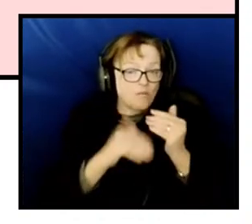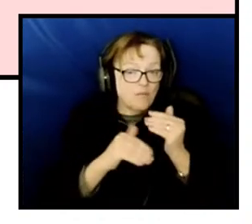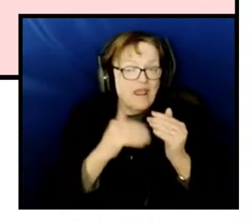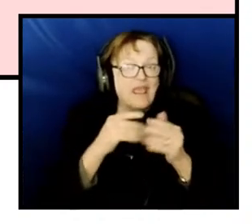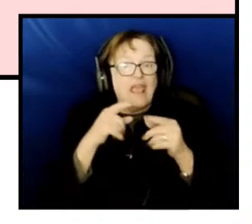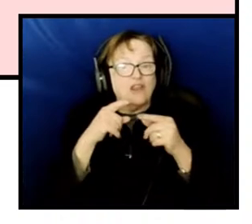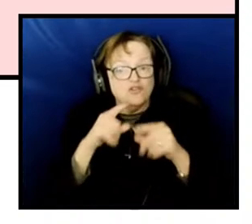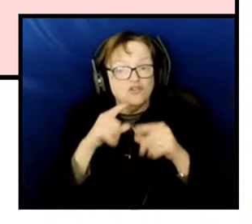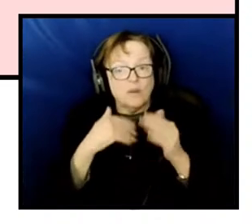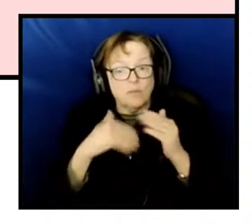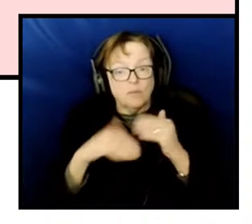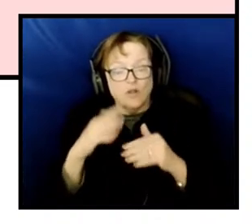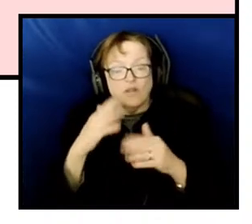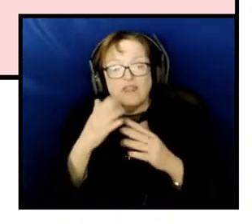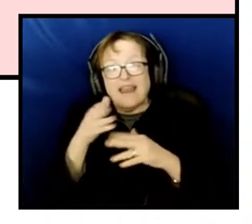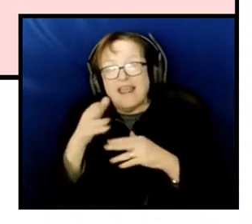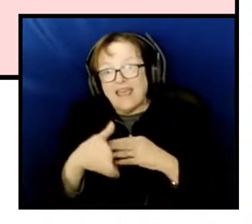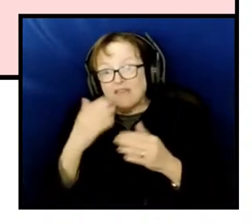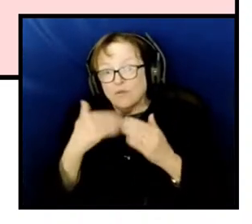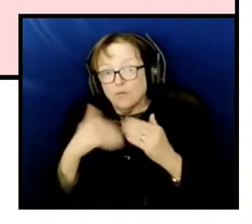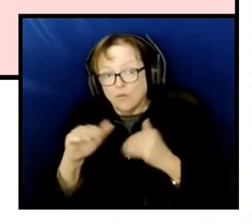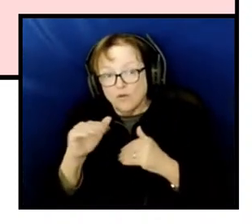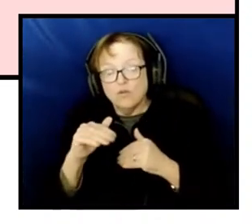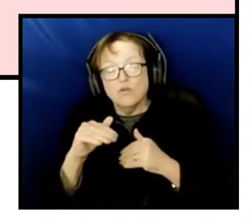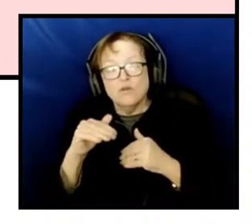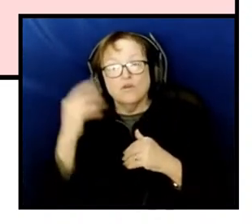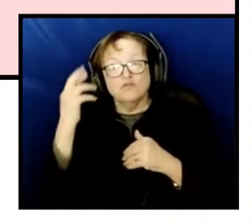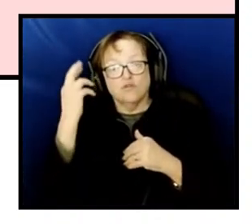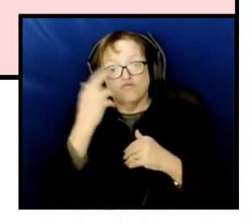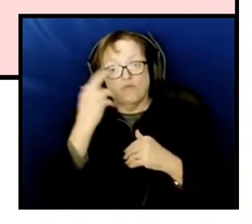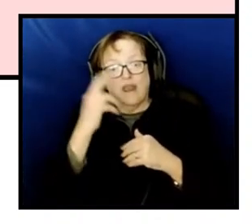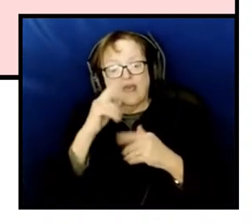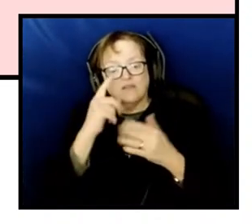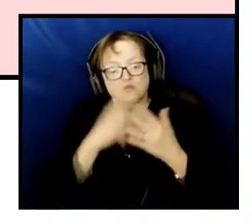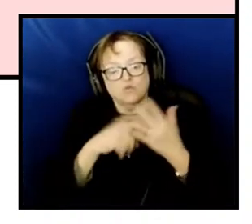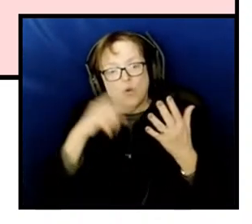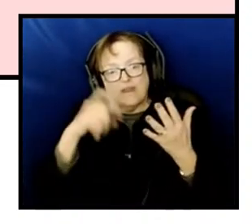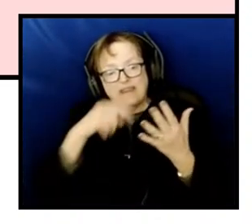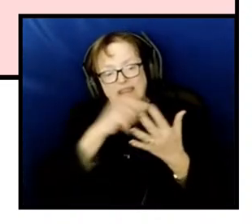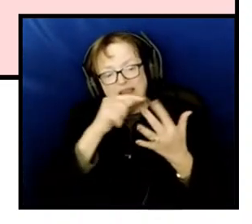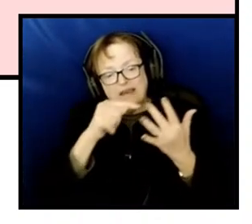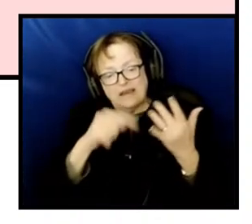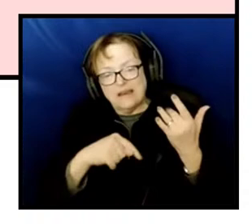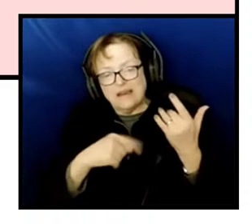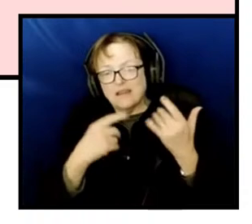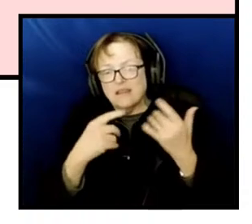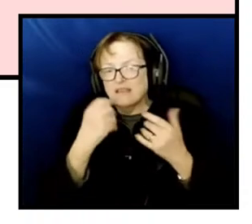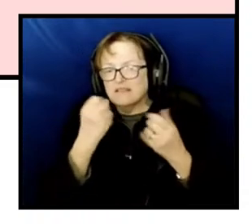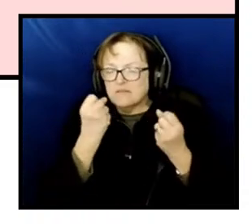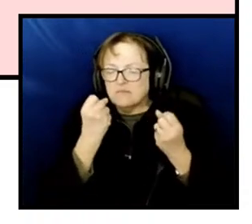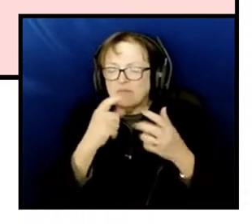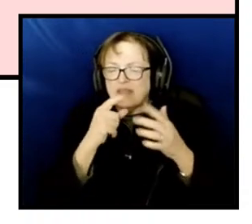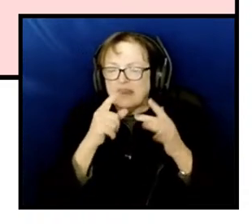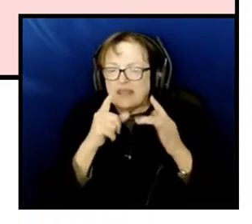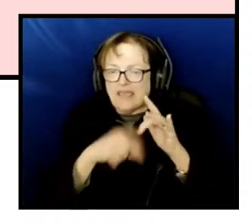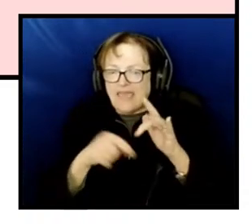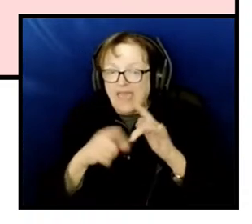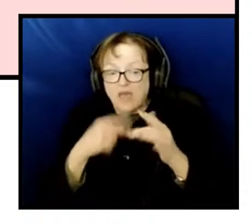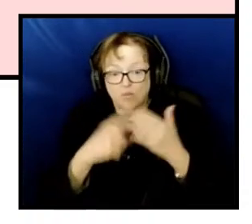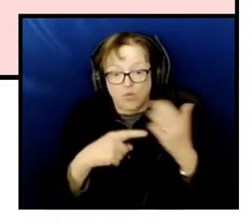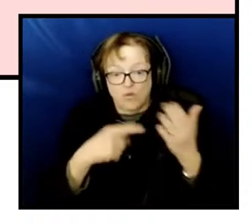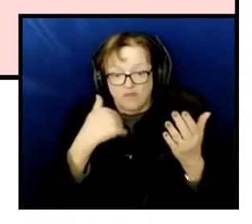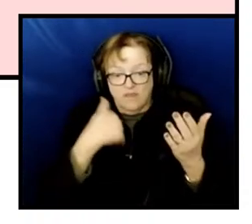they have the information and the resources, because there can be such an immense gap between the information people have when